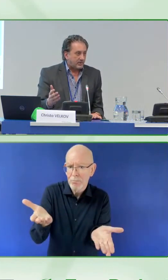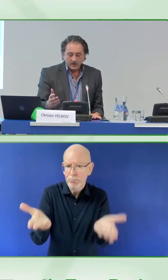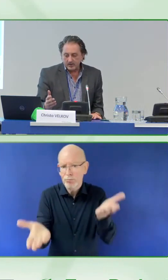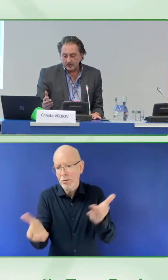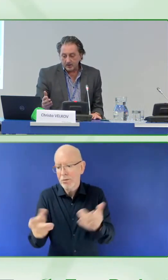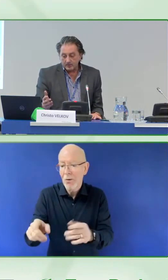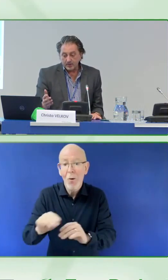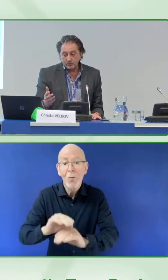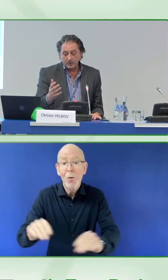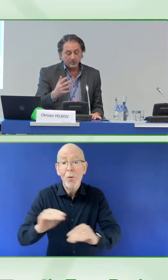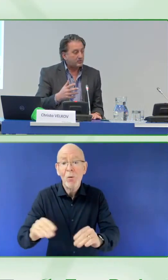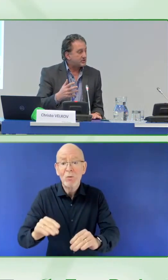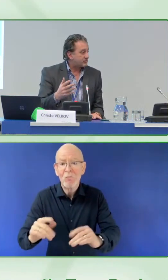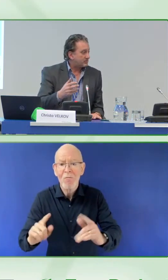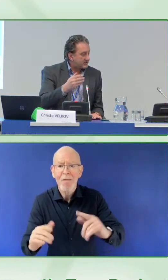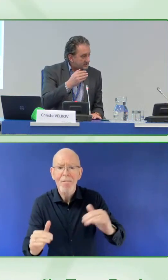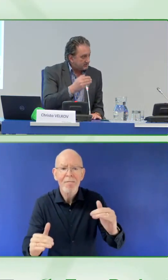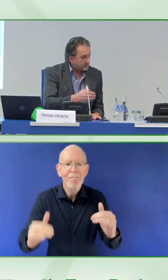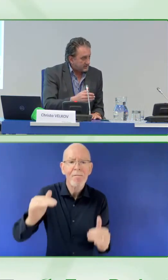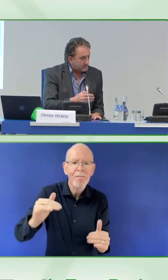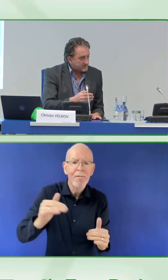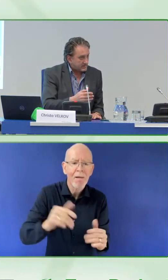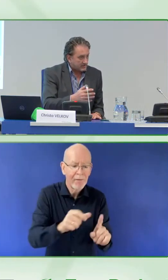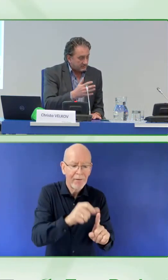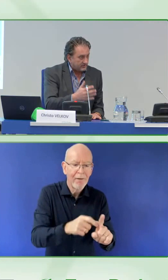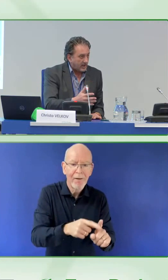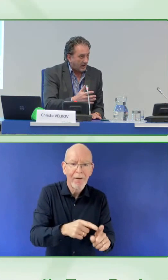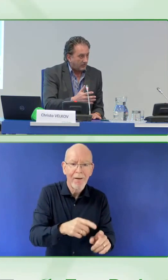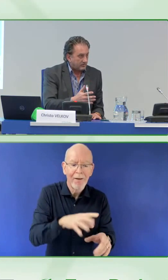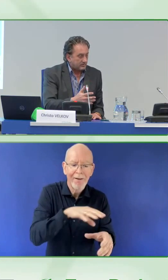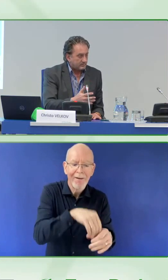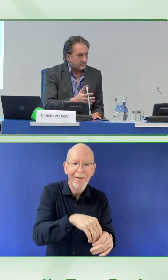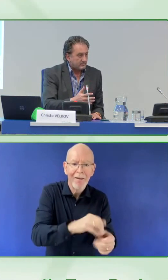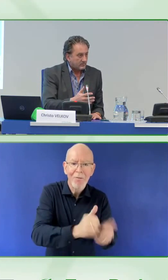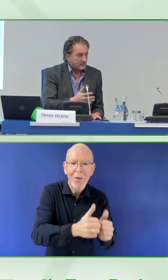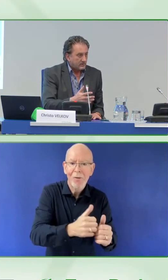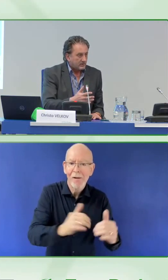Think about the power dynamic. Then we approach it from a disability perspective now.